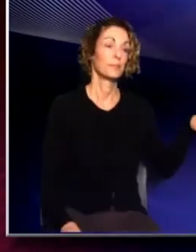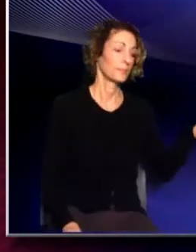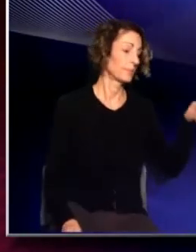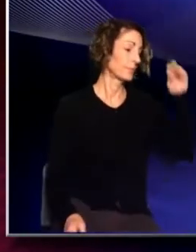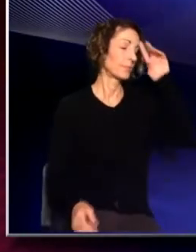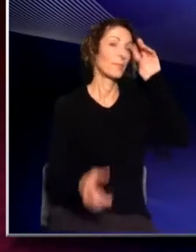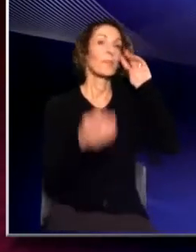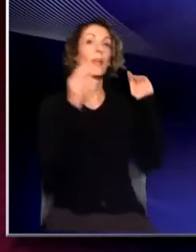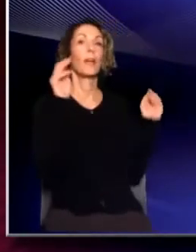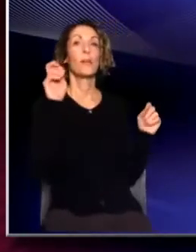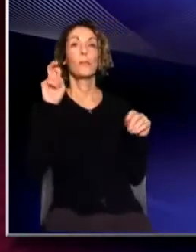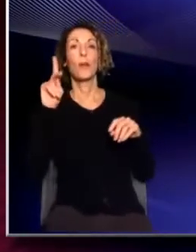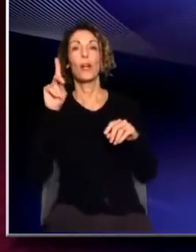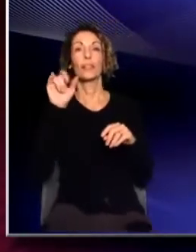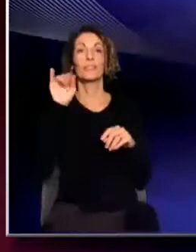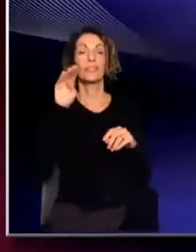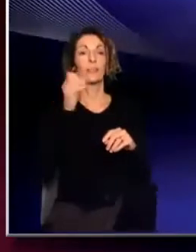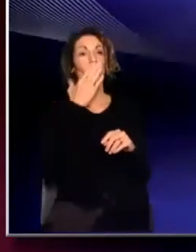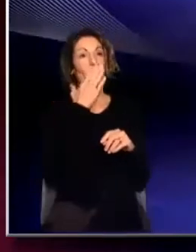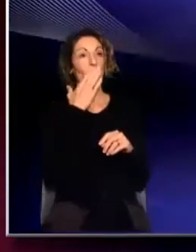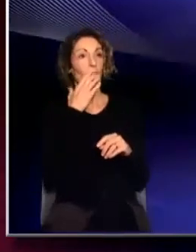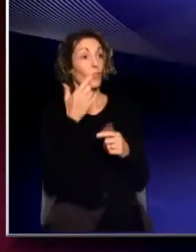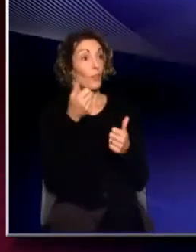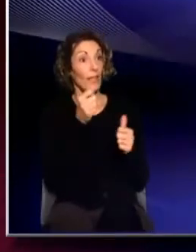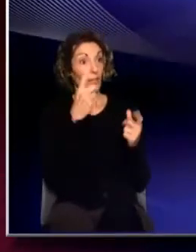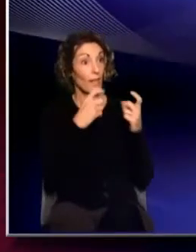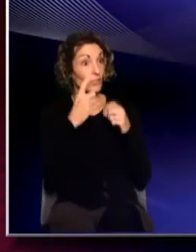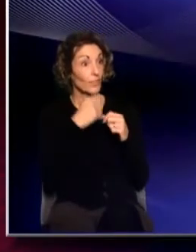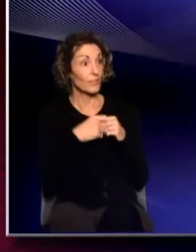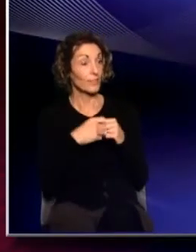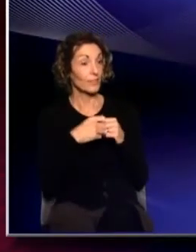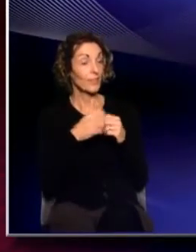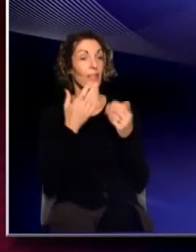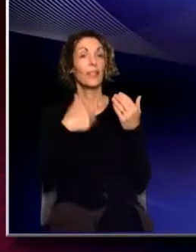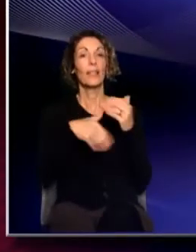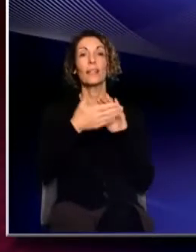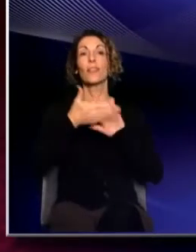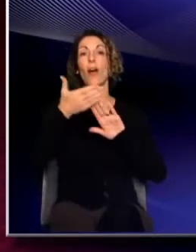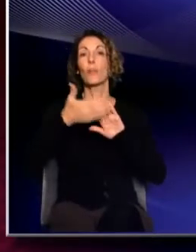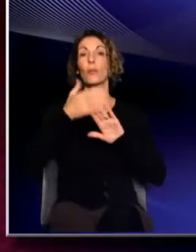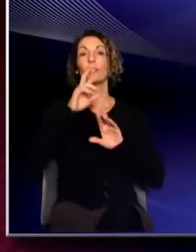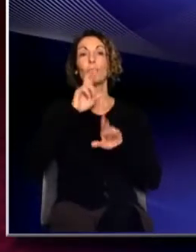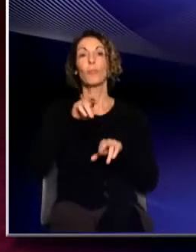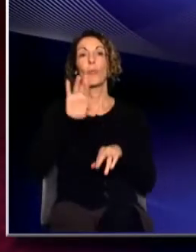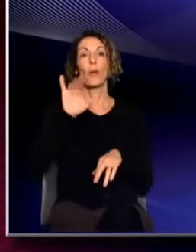Okay, thank you very much. Next will be Operations Report by Terry Pritchard.